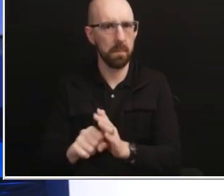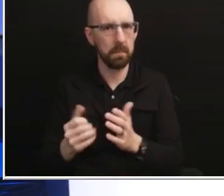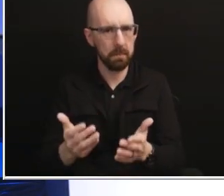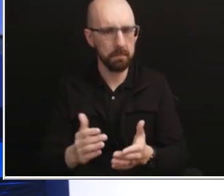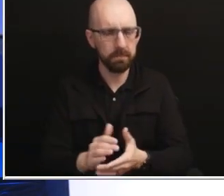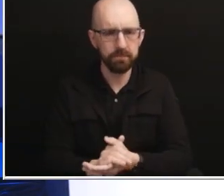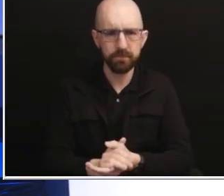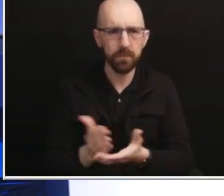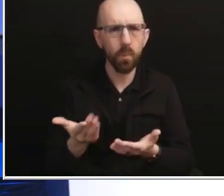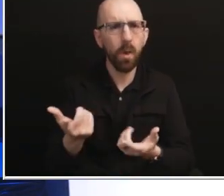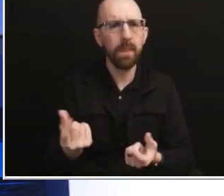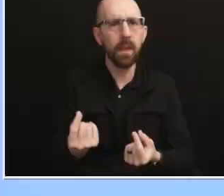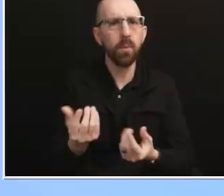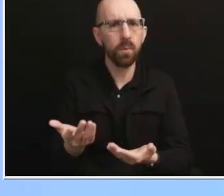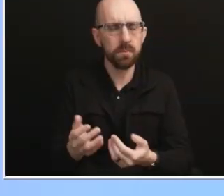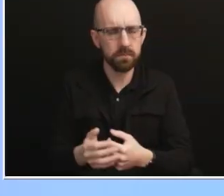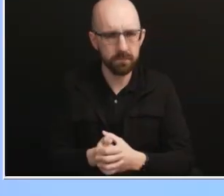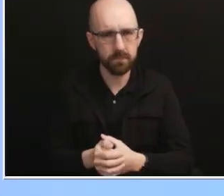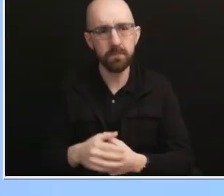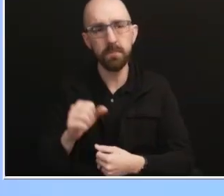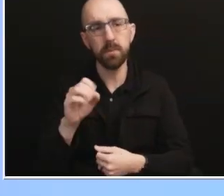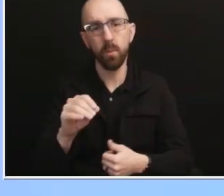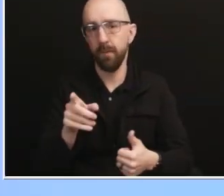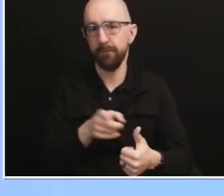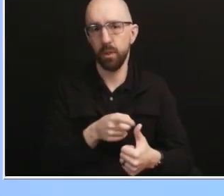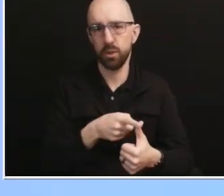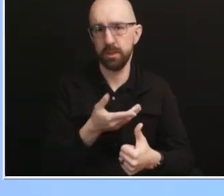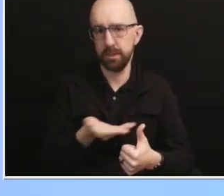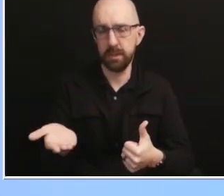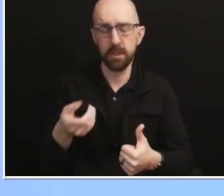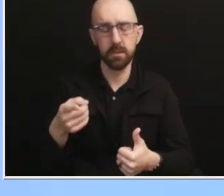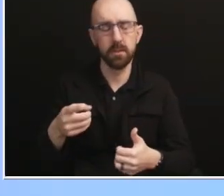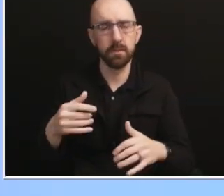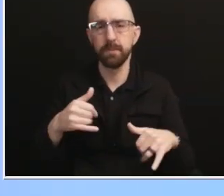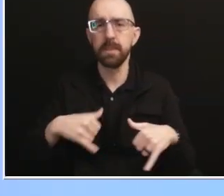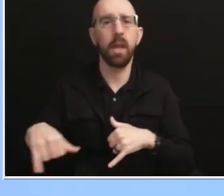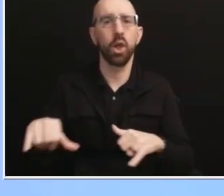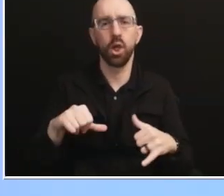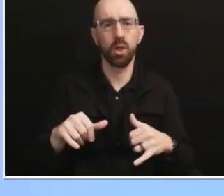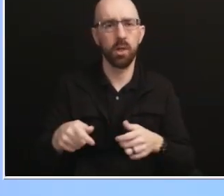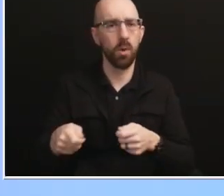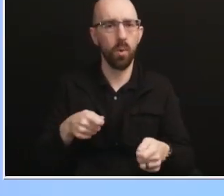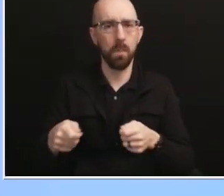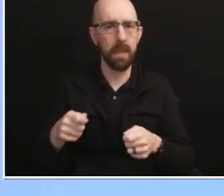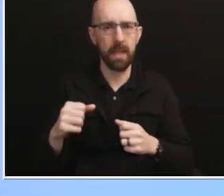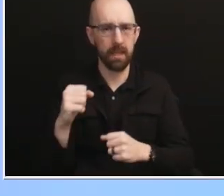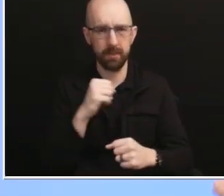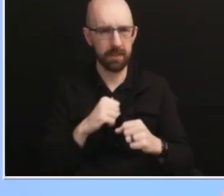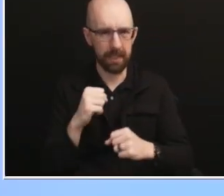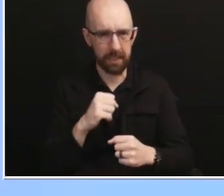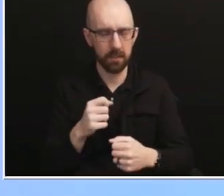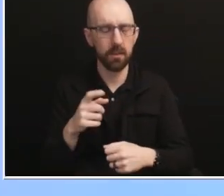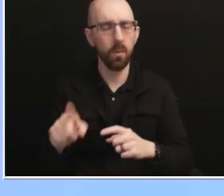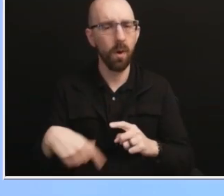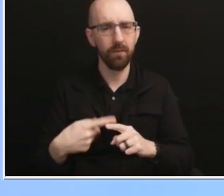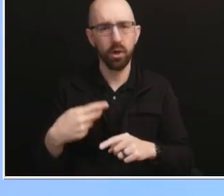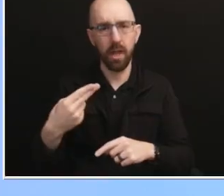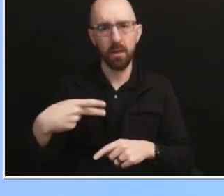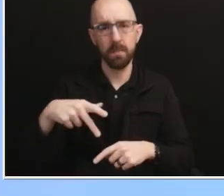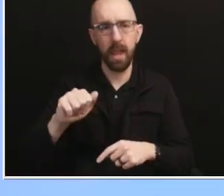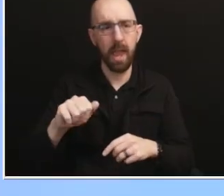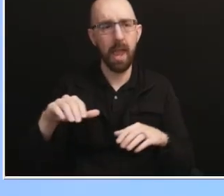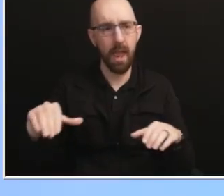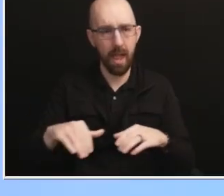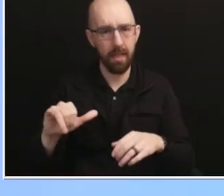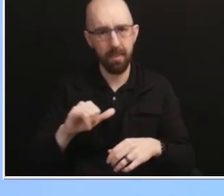do? So first and foremost, the gold standard coping technique that we want to use whenever the HPA axis, like Dr.